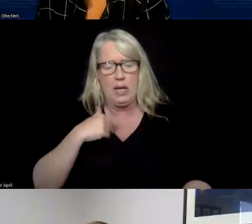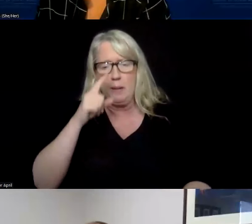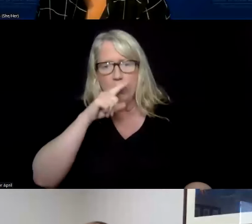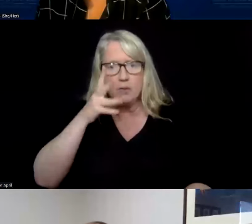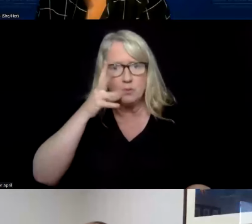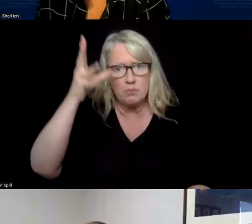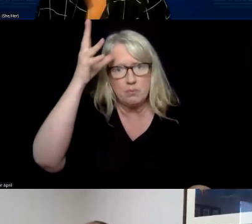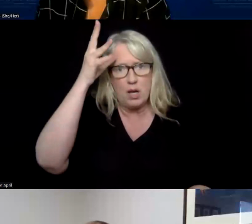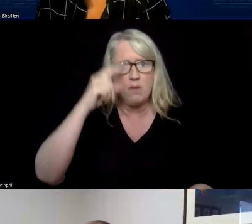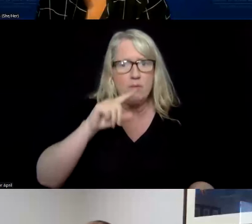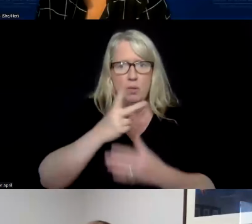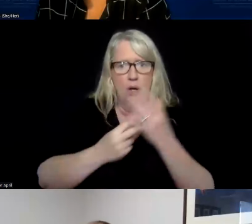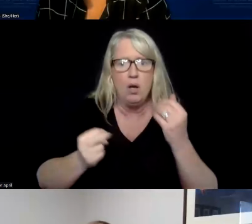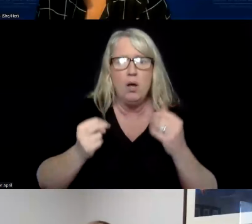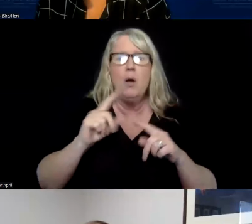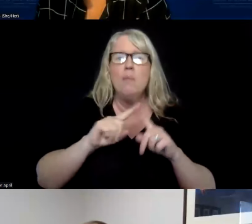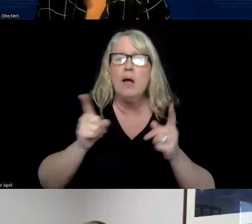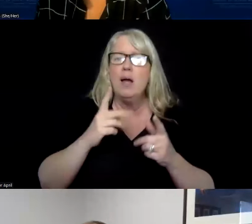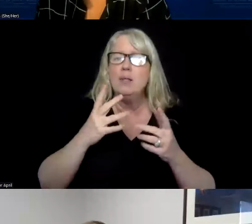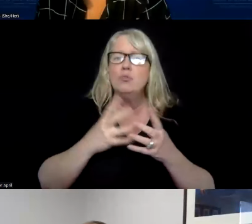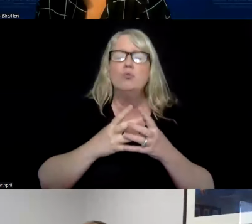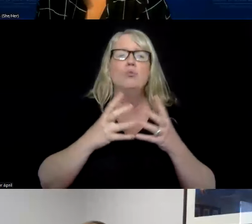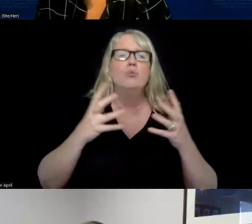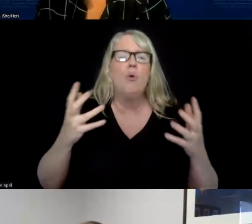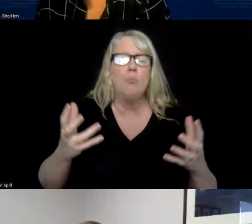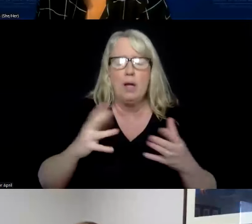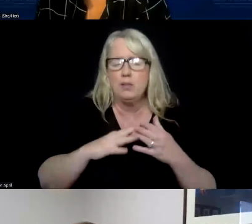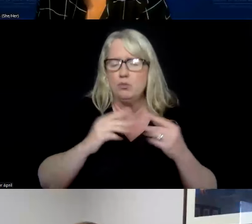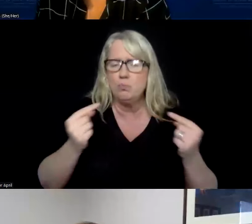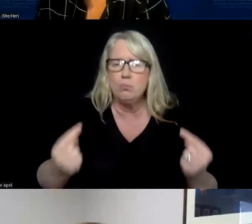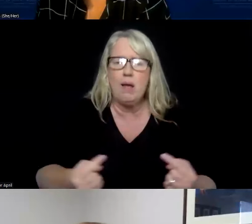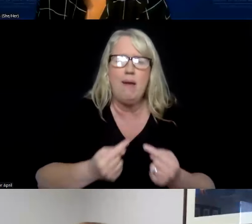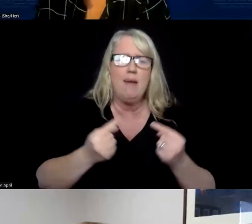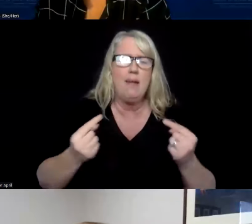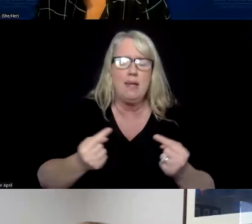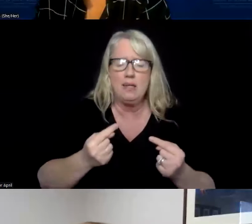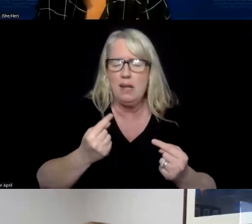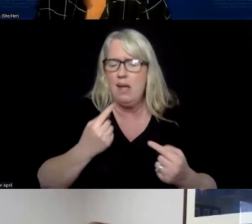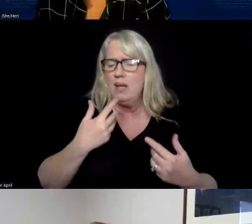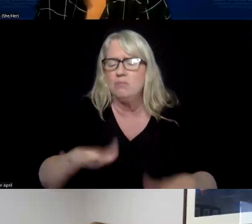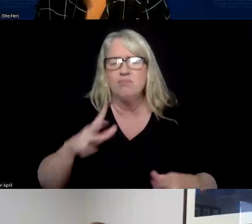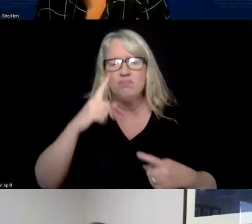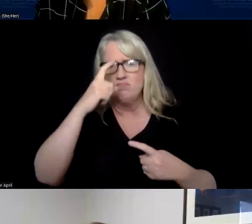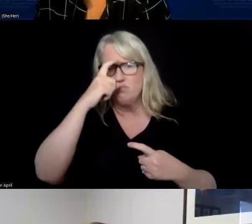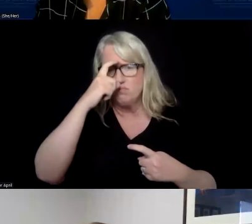them, but so much pain and so much trauma had passed over through